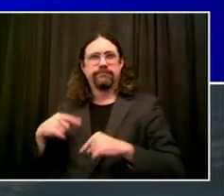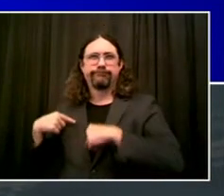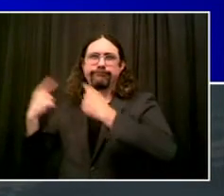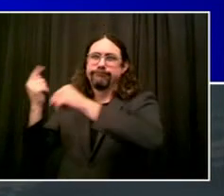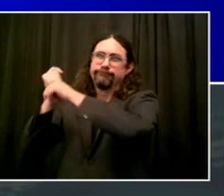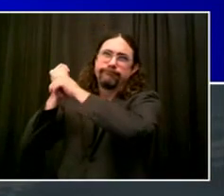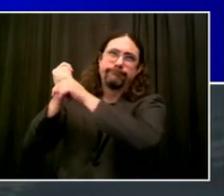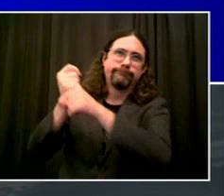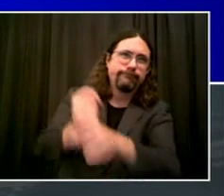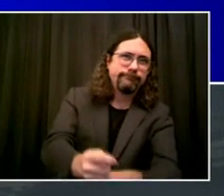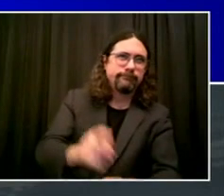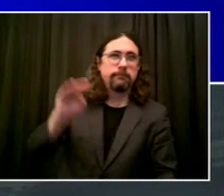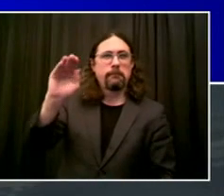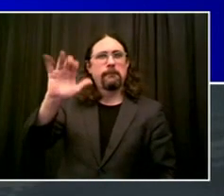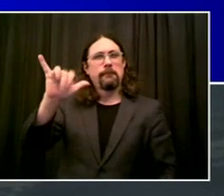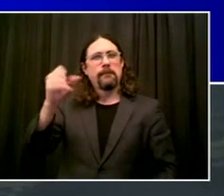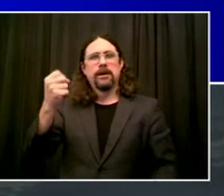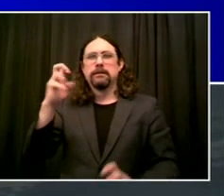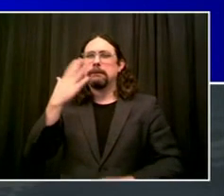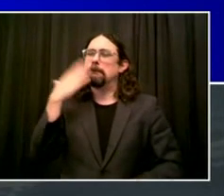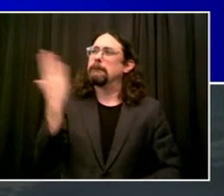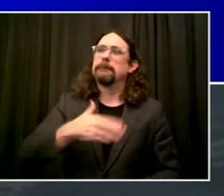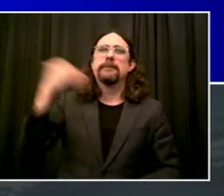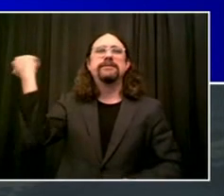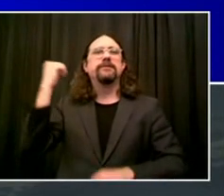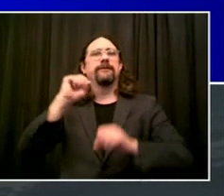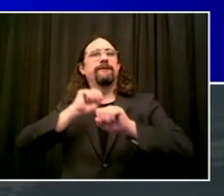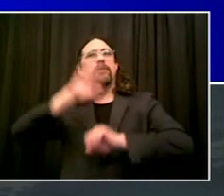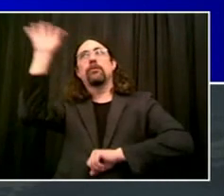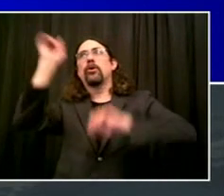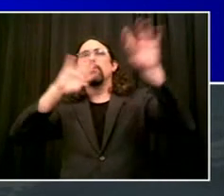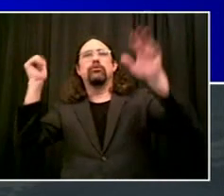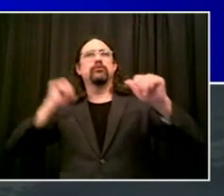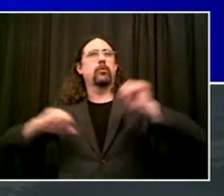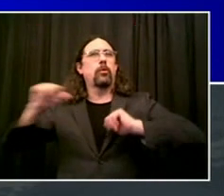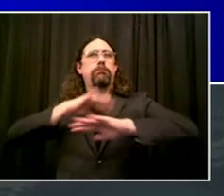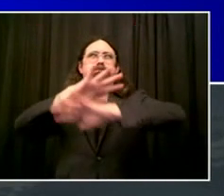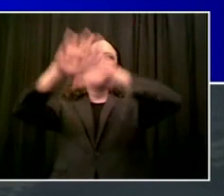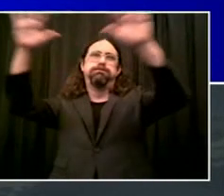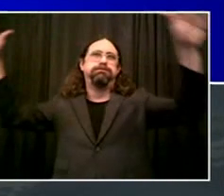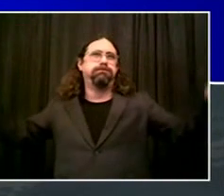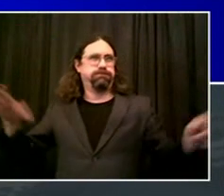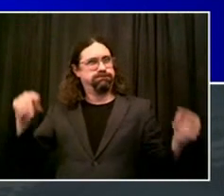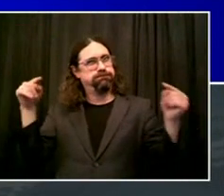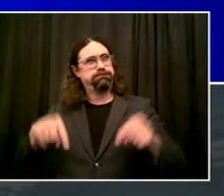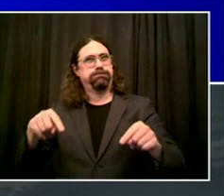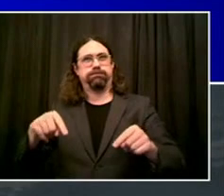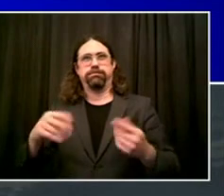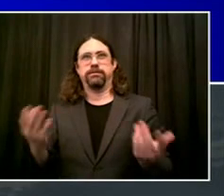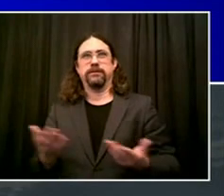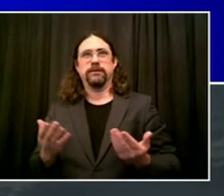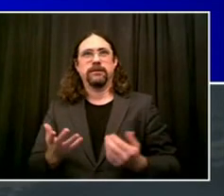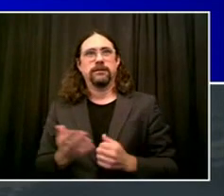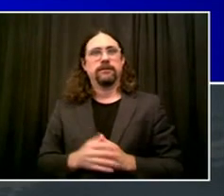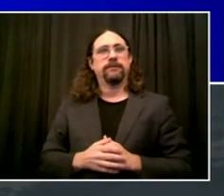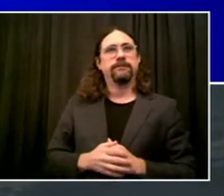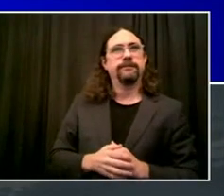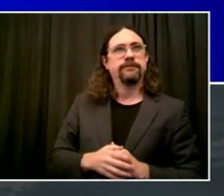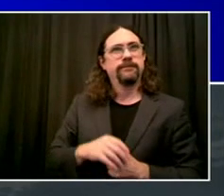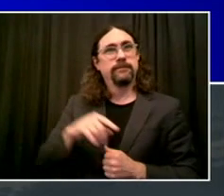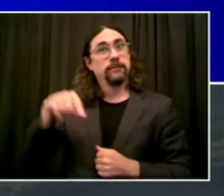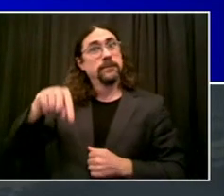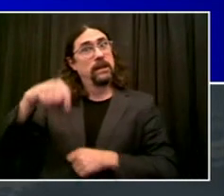take on added meaning. We've all been through so much. And we are finally making sustained progress. Knocking wood, we got a lot more to